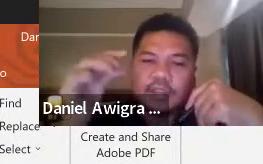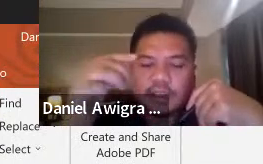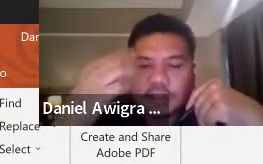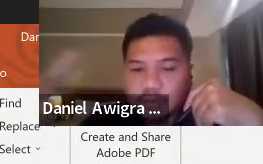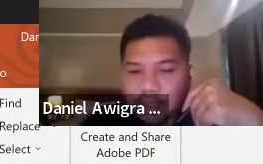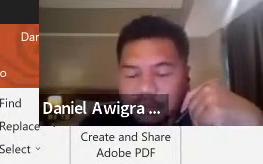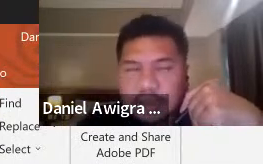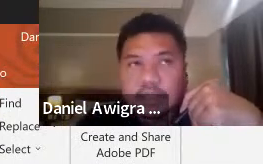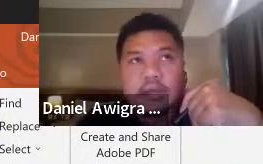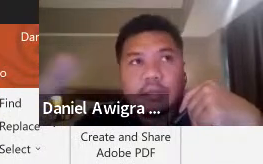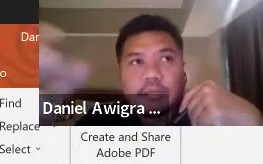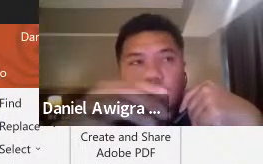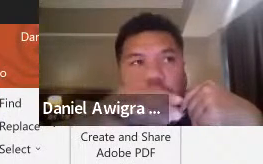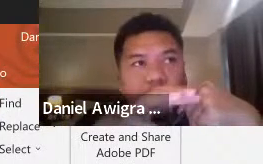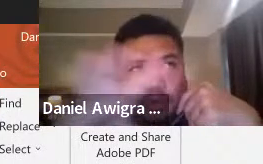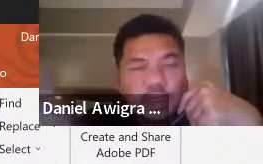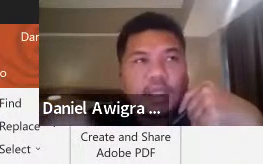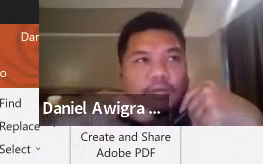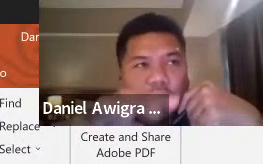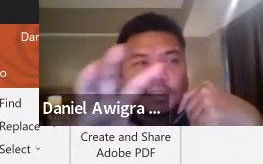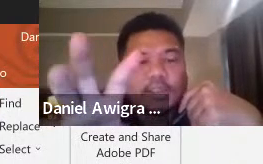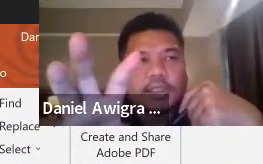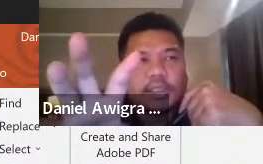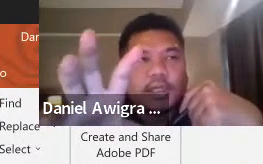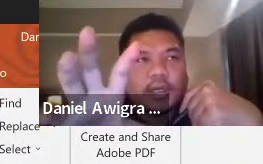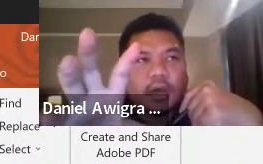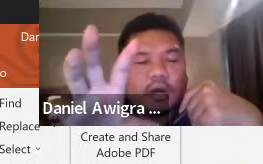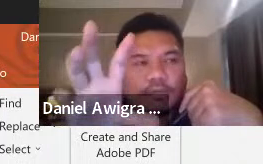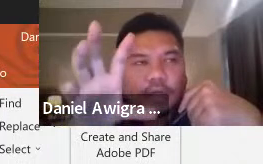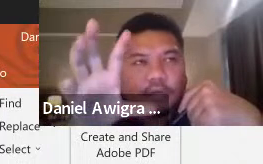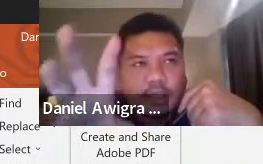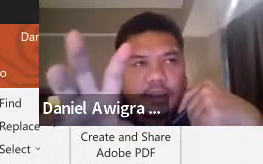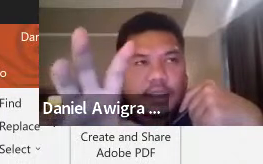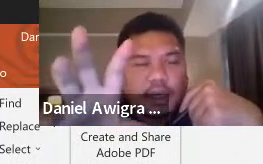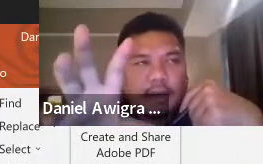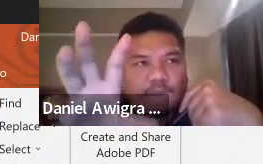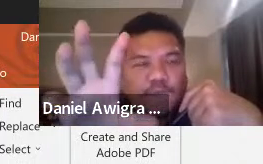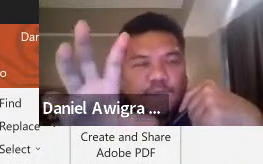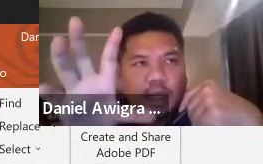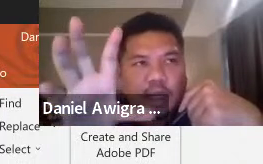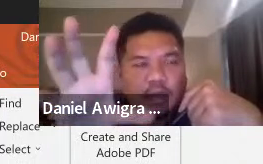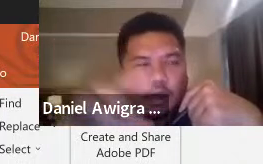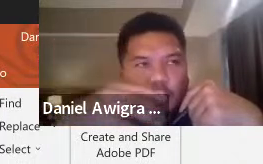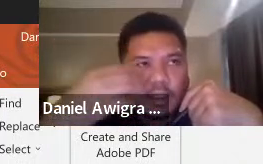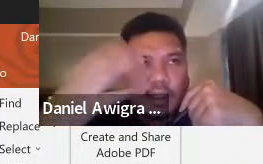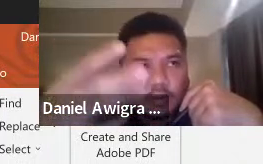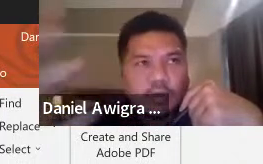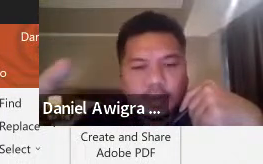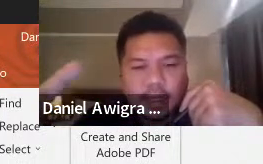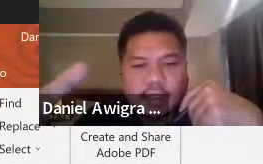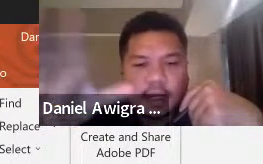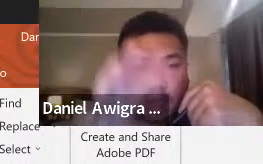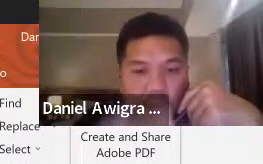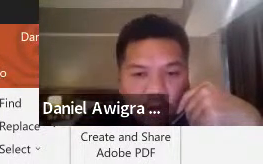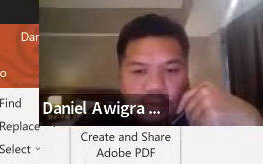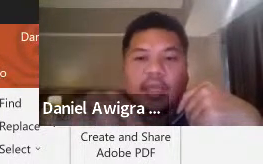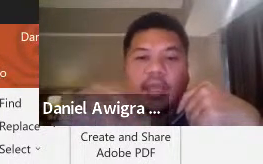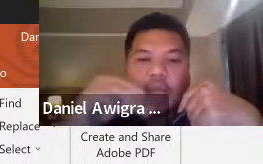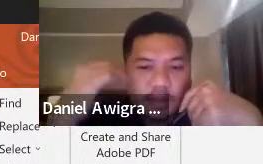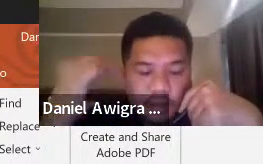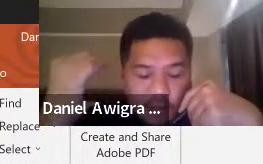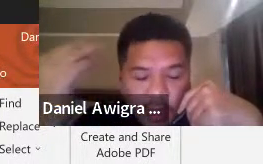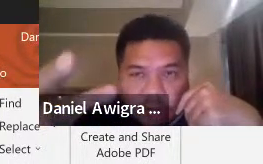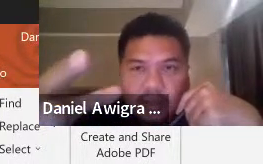trafficking, for instance, trafficking person, because majority of cases of Indonesian on the issue of death penalty are